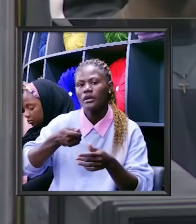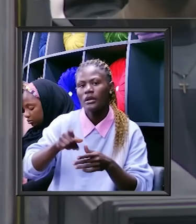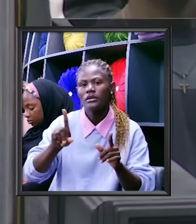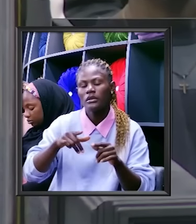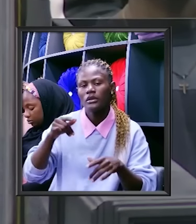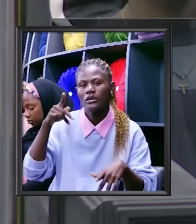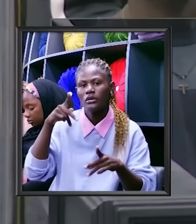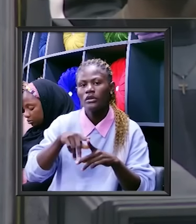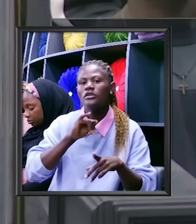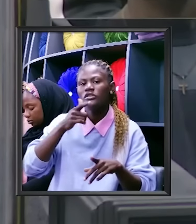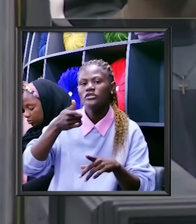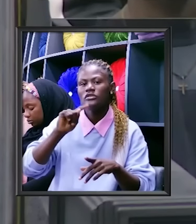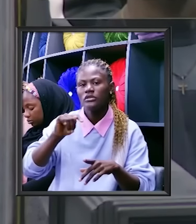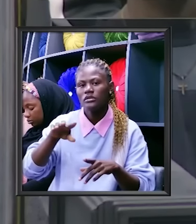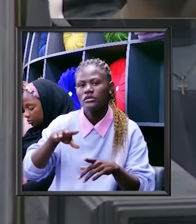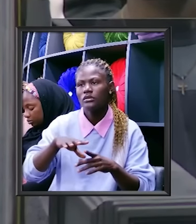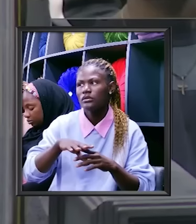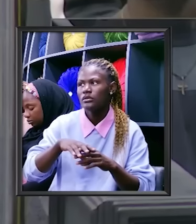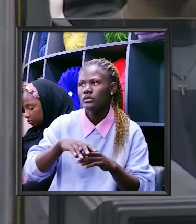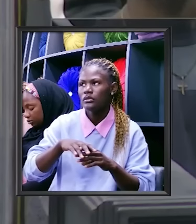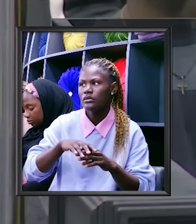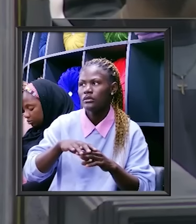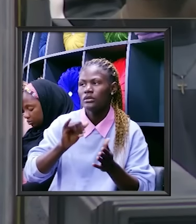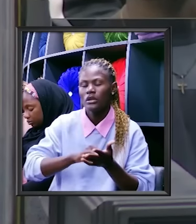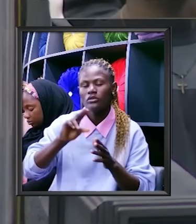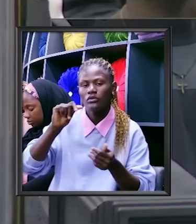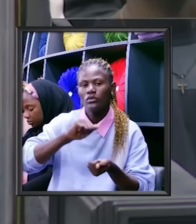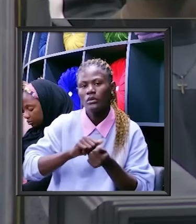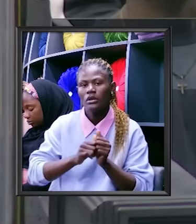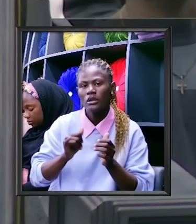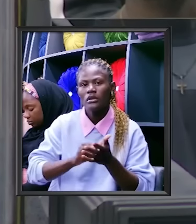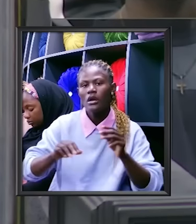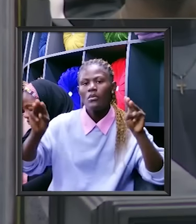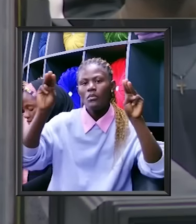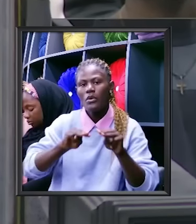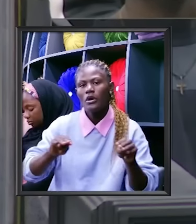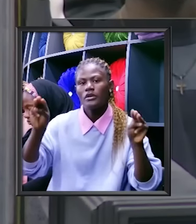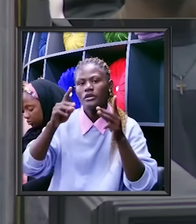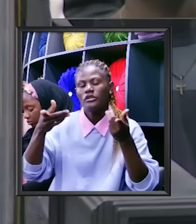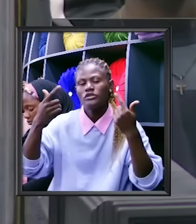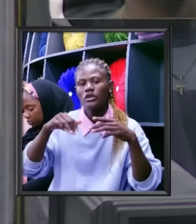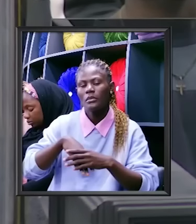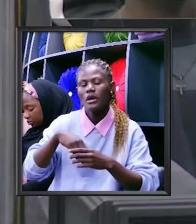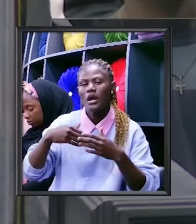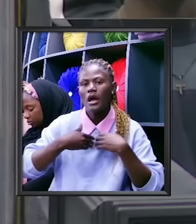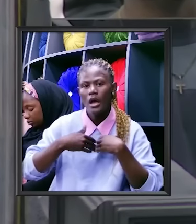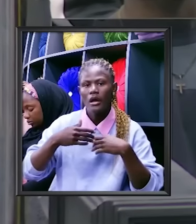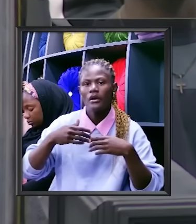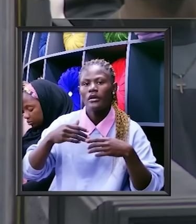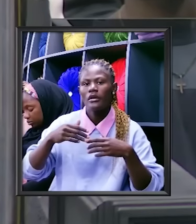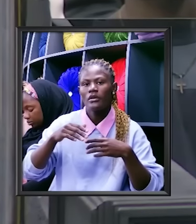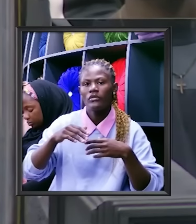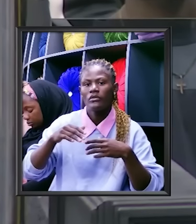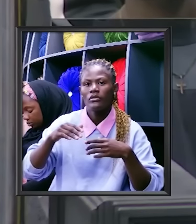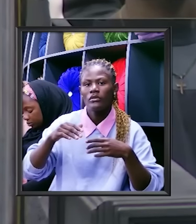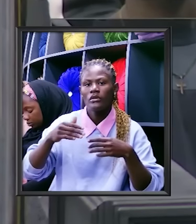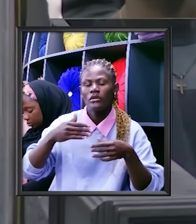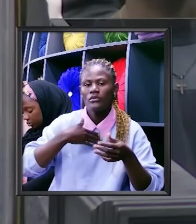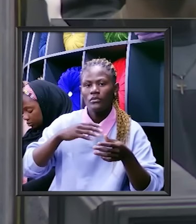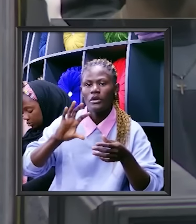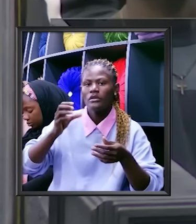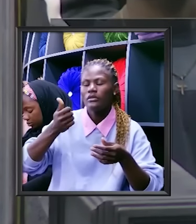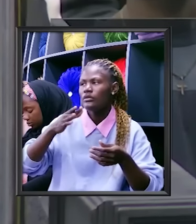it's a GT to GT. He said, no, I won't have problem. On Monday, I should come and get my card in case if the thing didn't come out. While we're